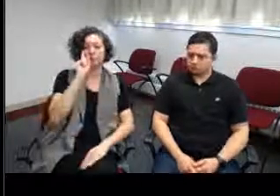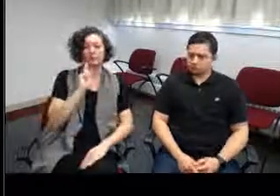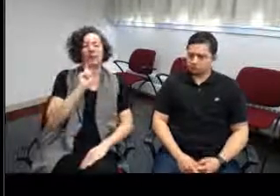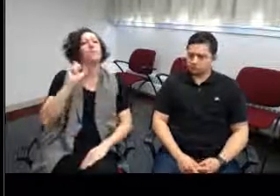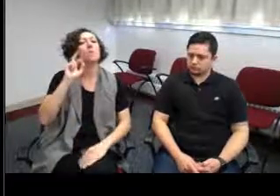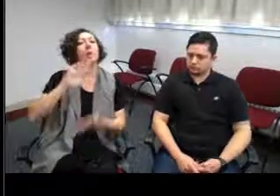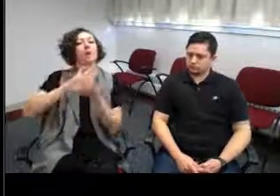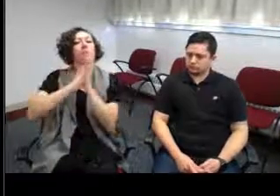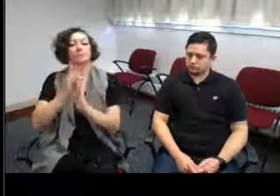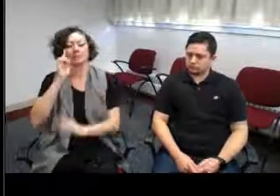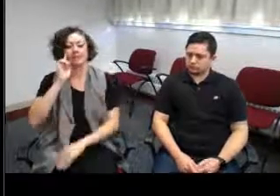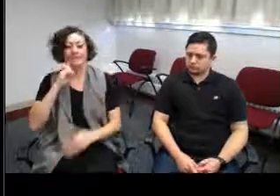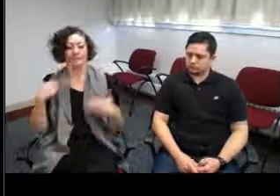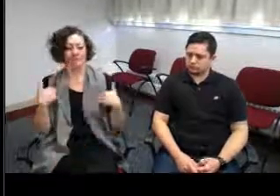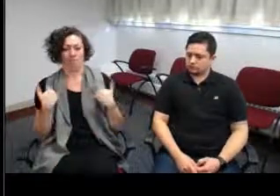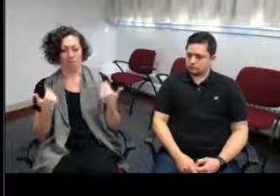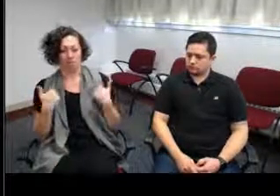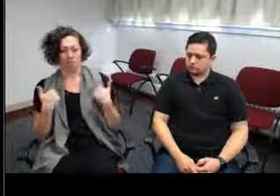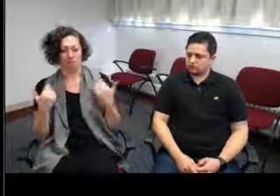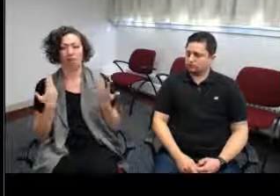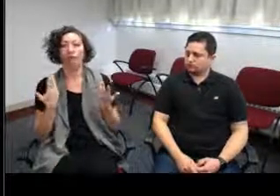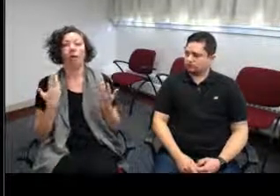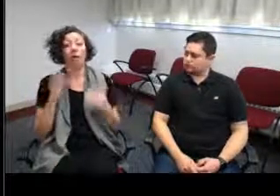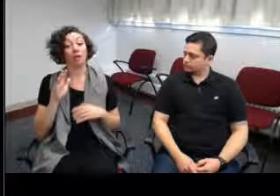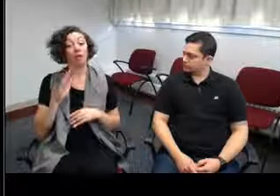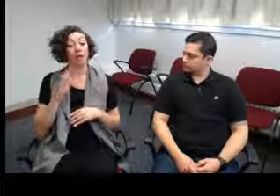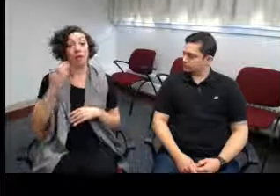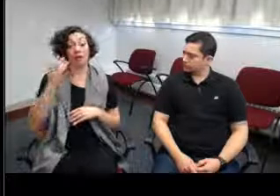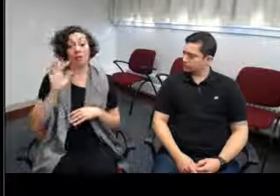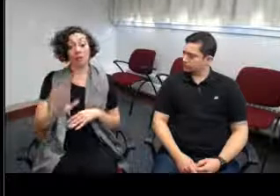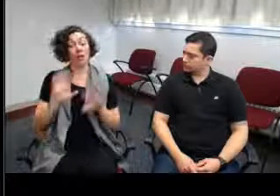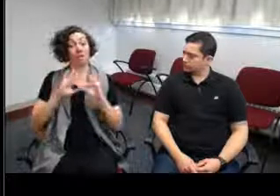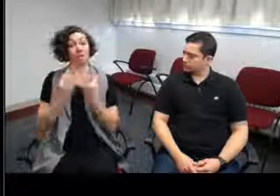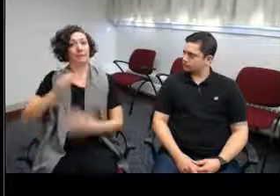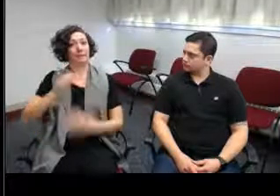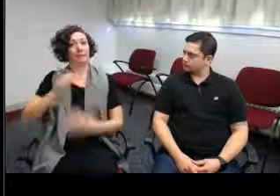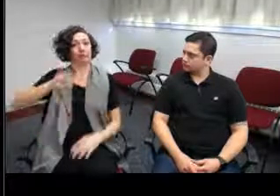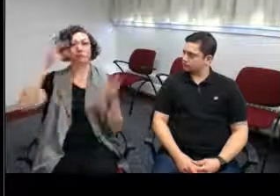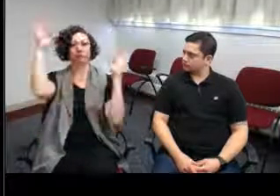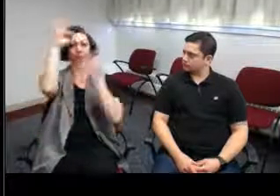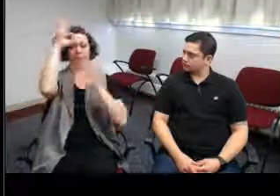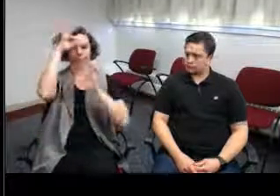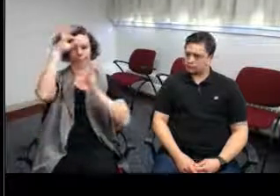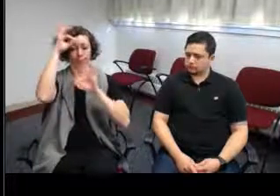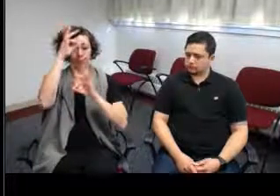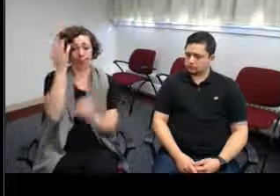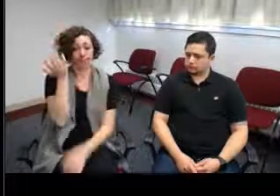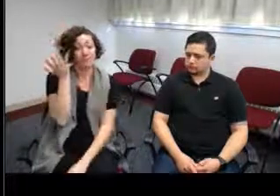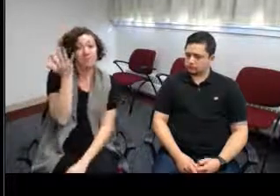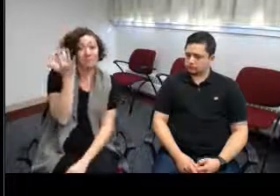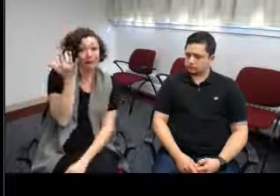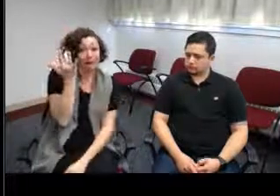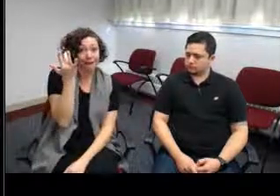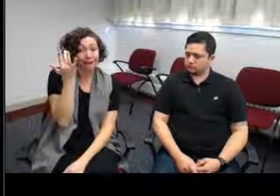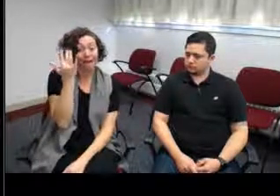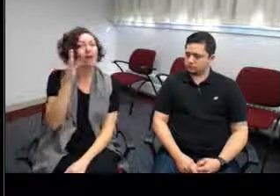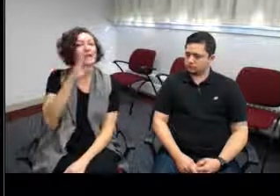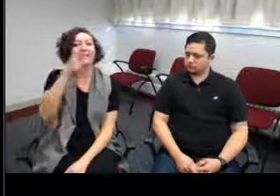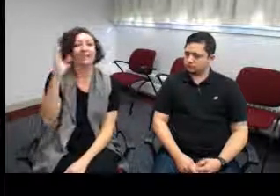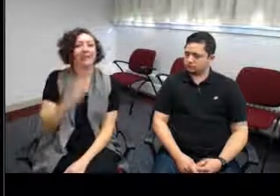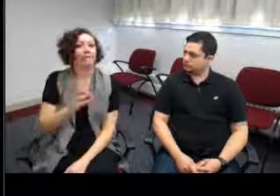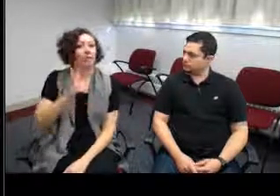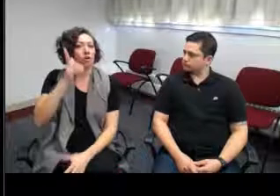So many adults deaf since birth or early childhood do not know their own family